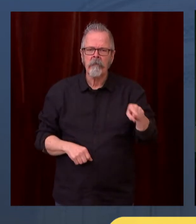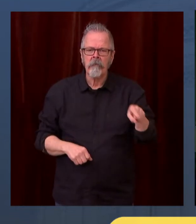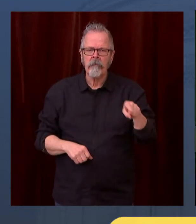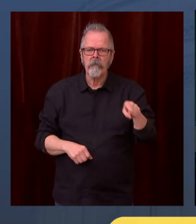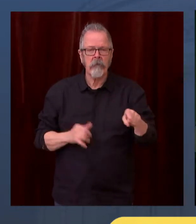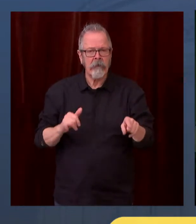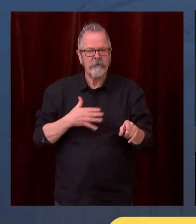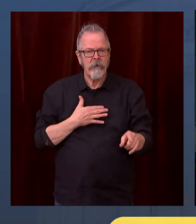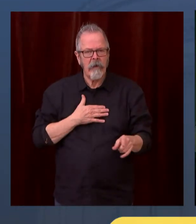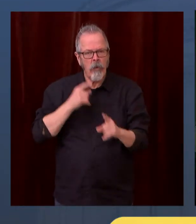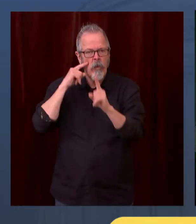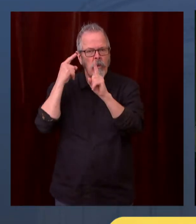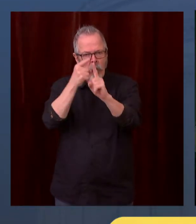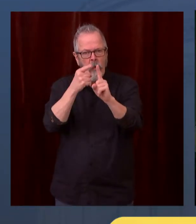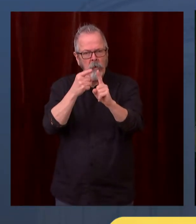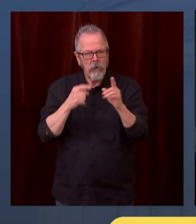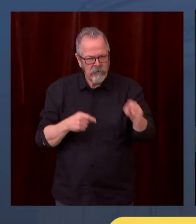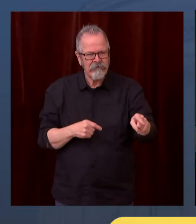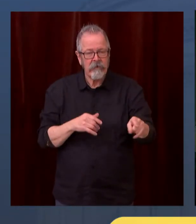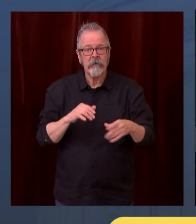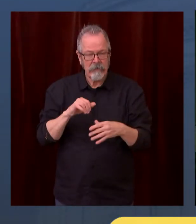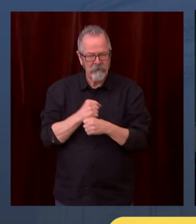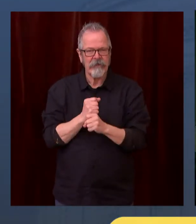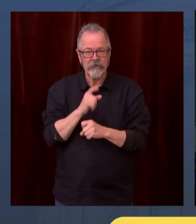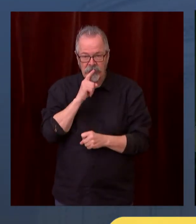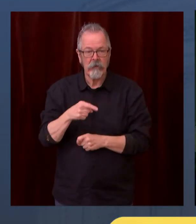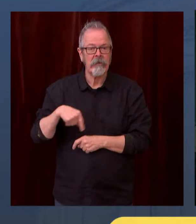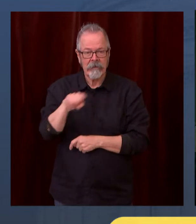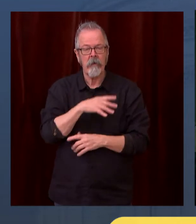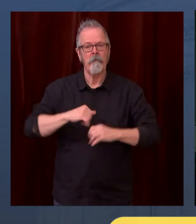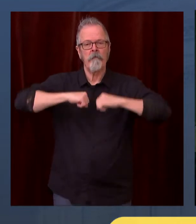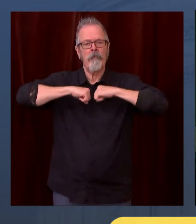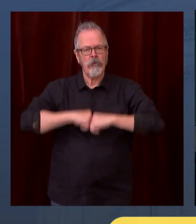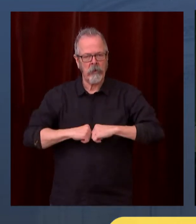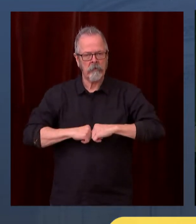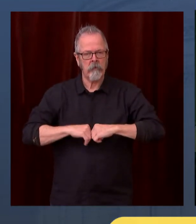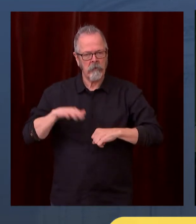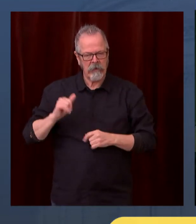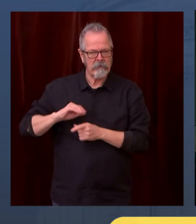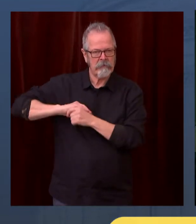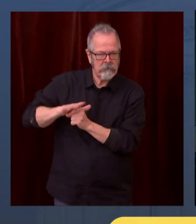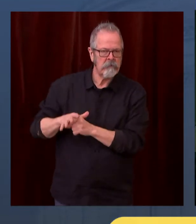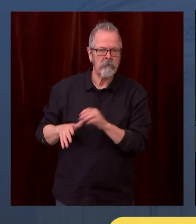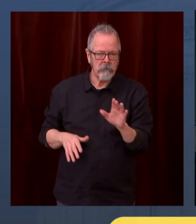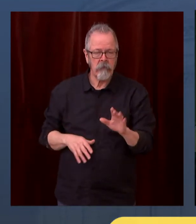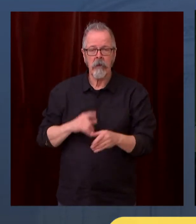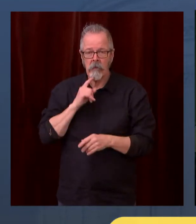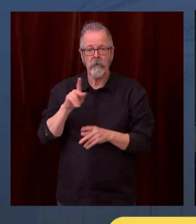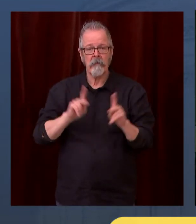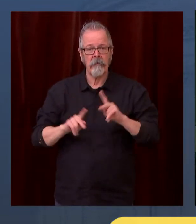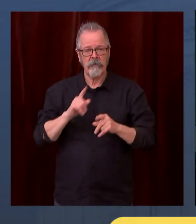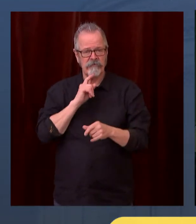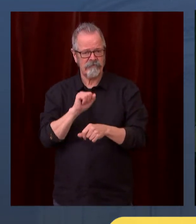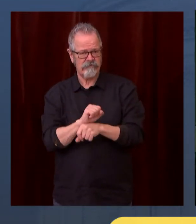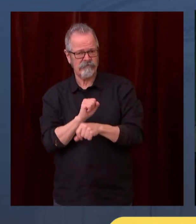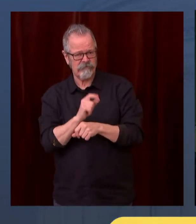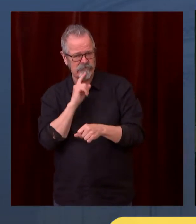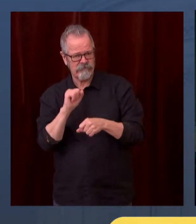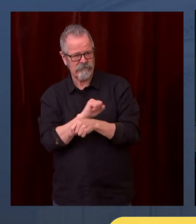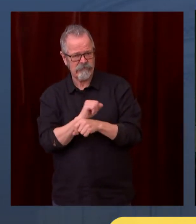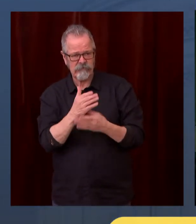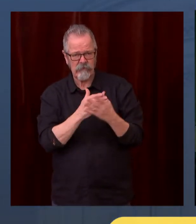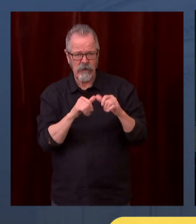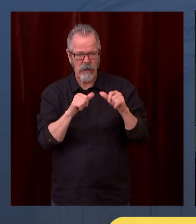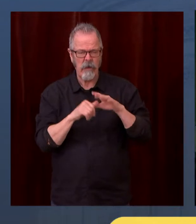making sure that we were protecting that regional healthcare system. And the fact is that people do go across communities all the time where they live